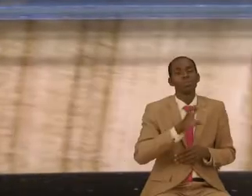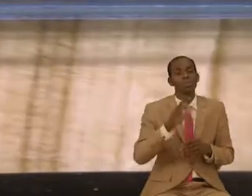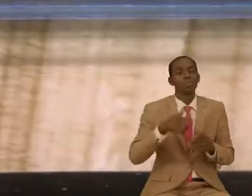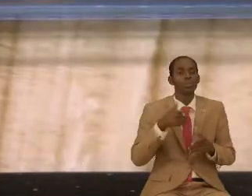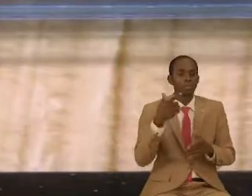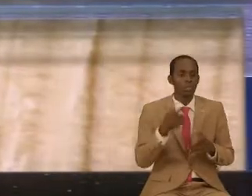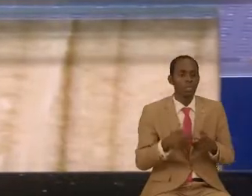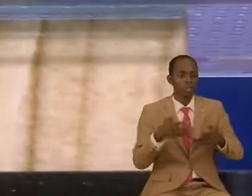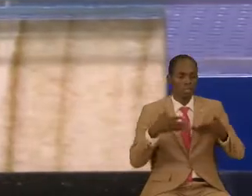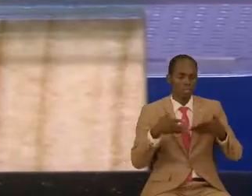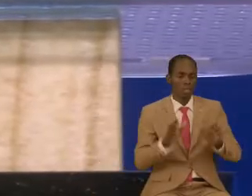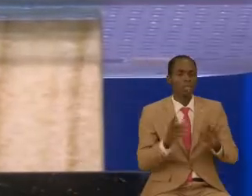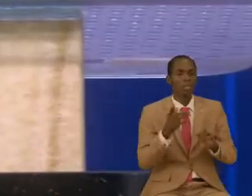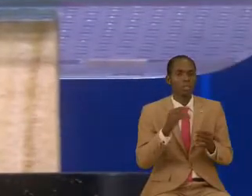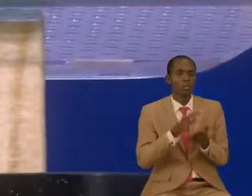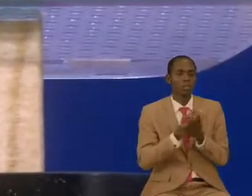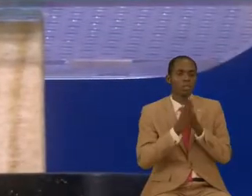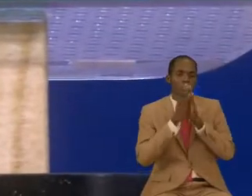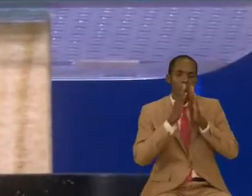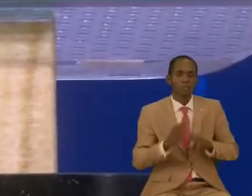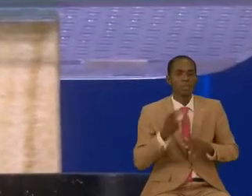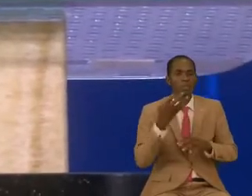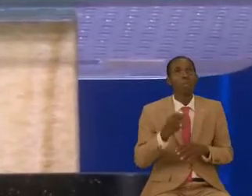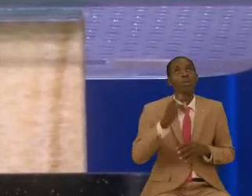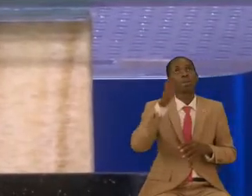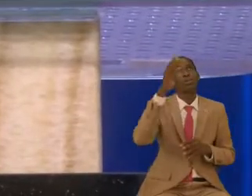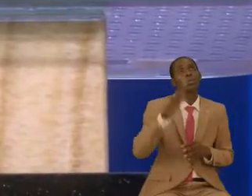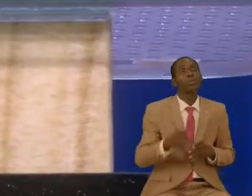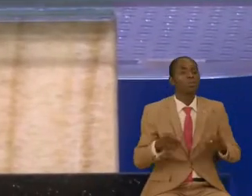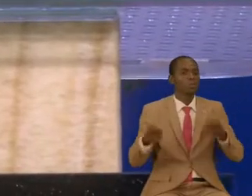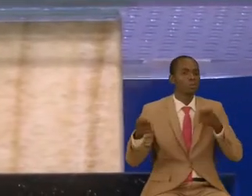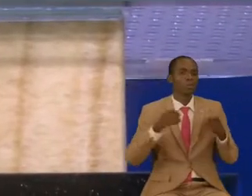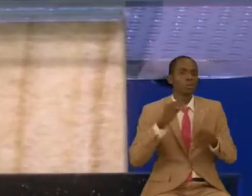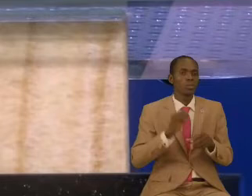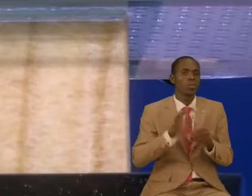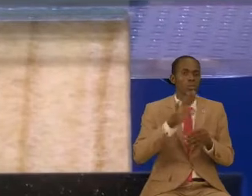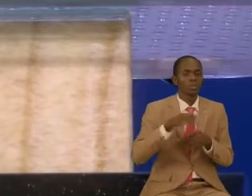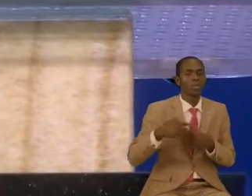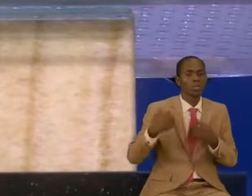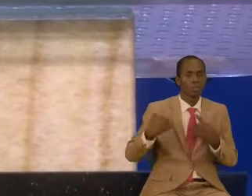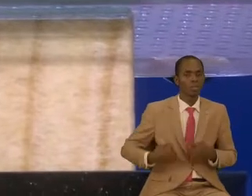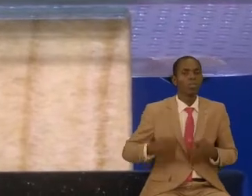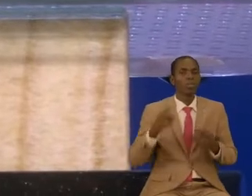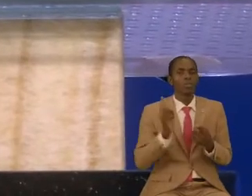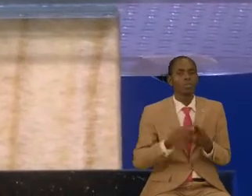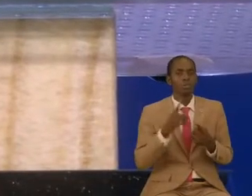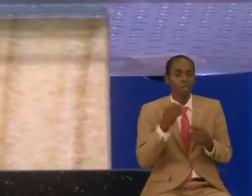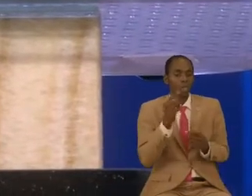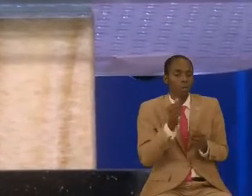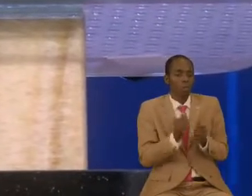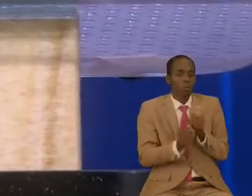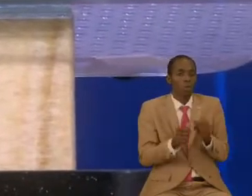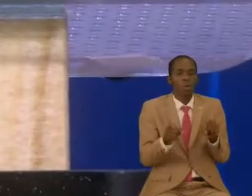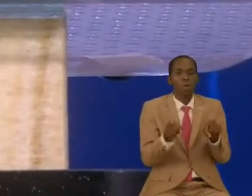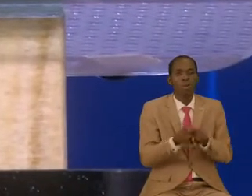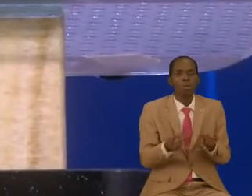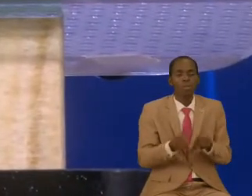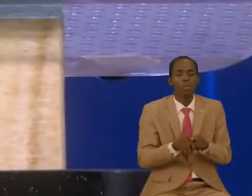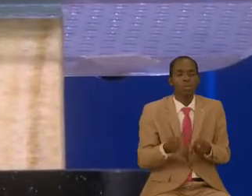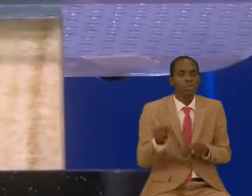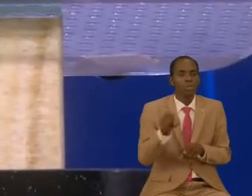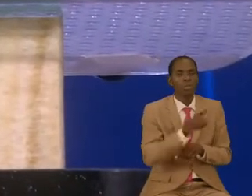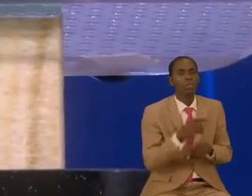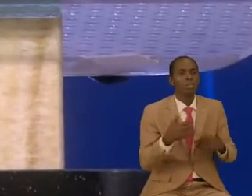the peace of God rule in your hearts, to the which also ye